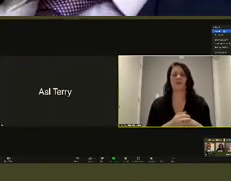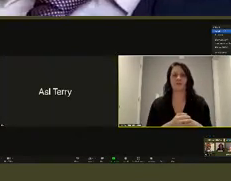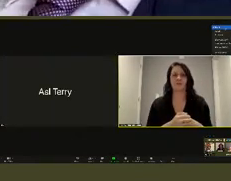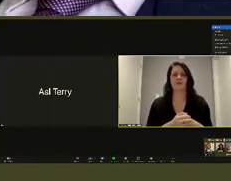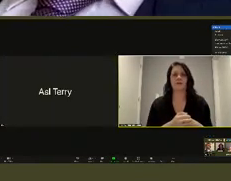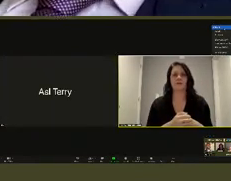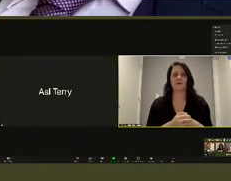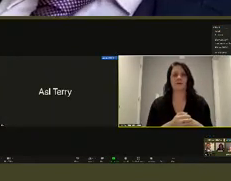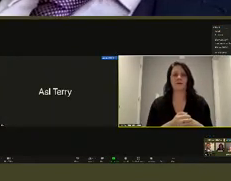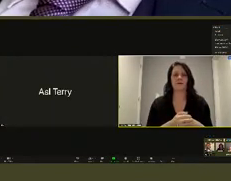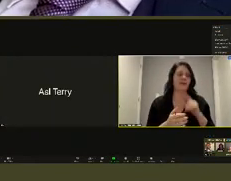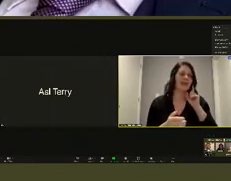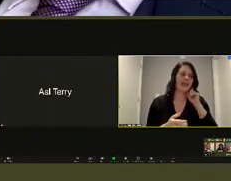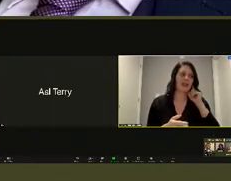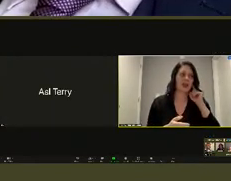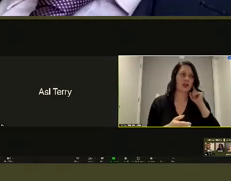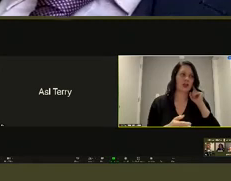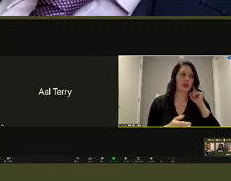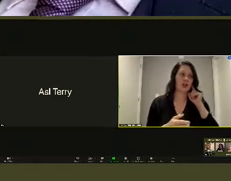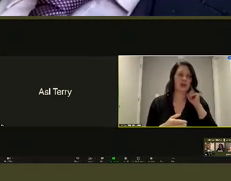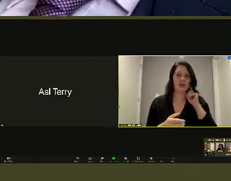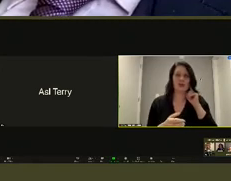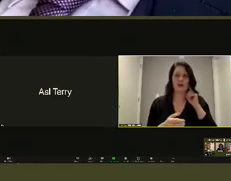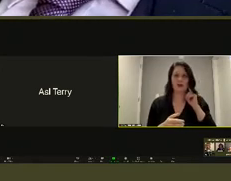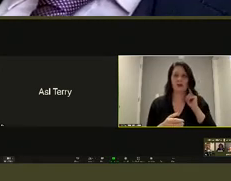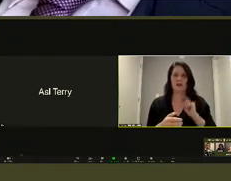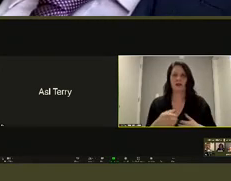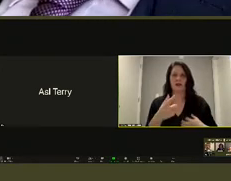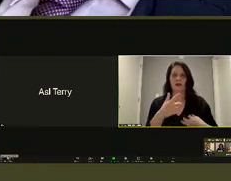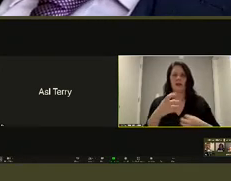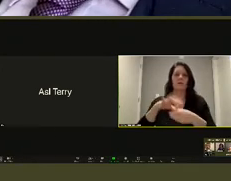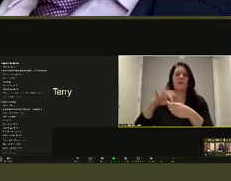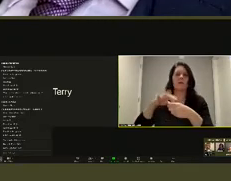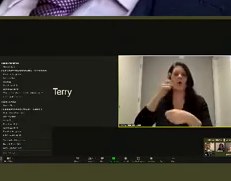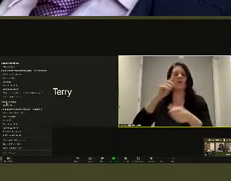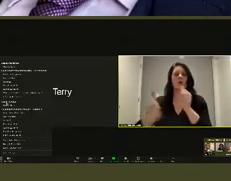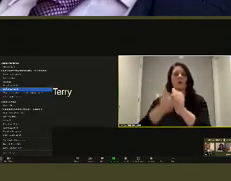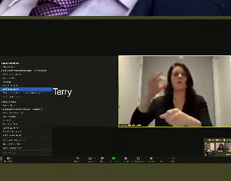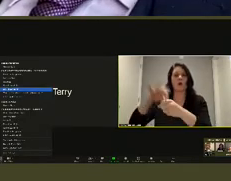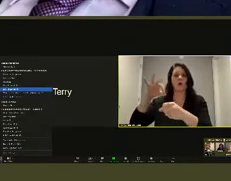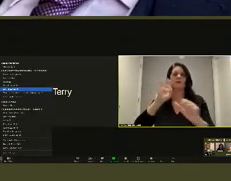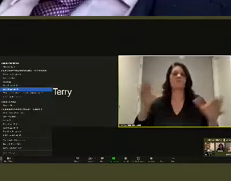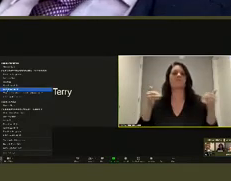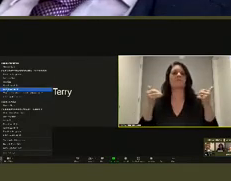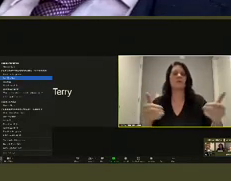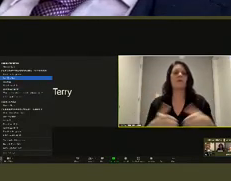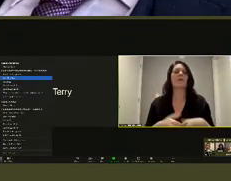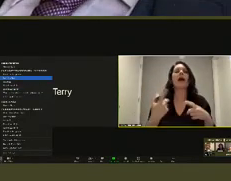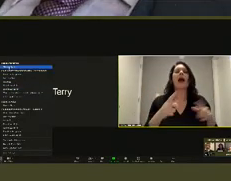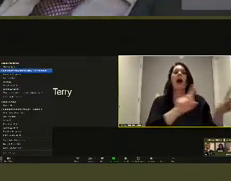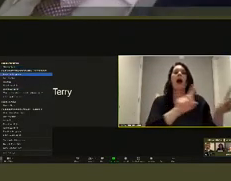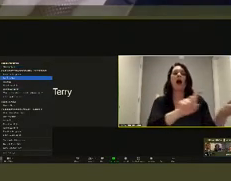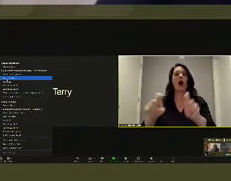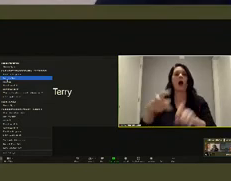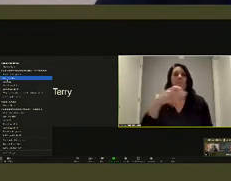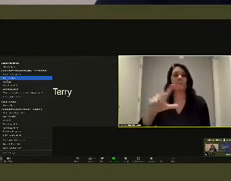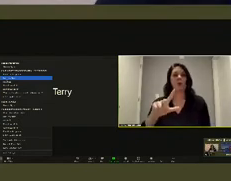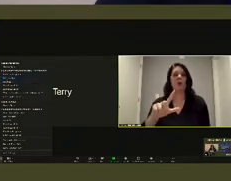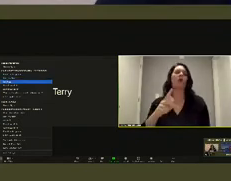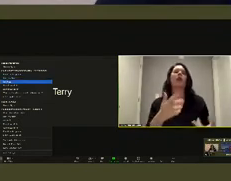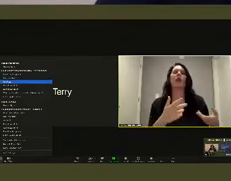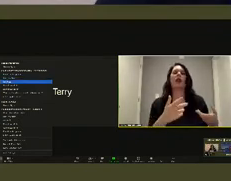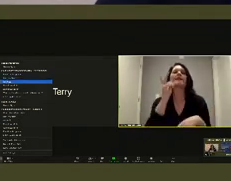like the most. We're going to be going to those with the most votes first. So let's close our poll and see what you think. Can